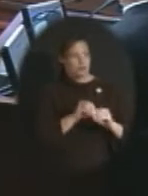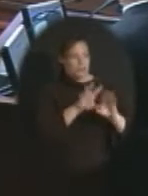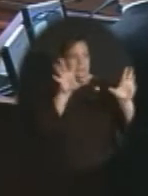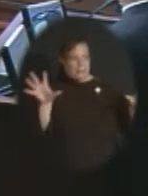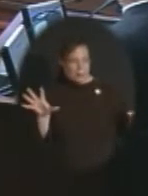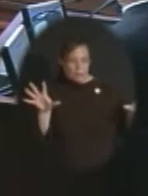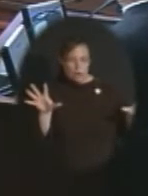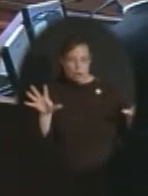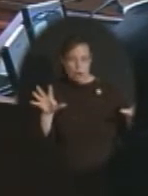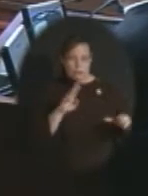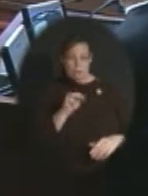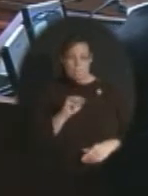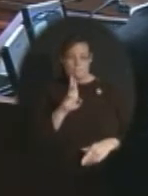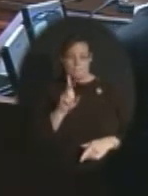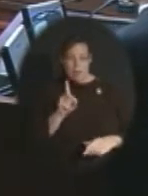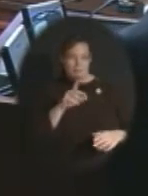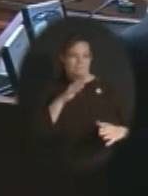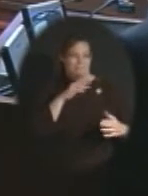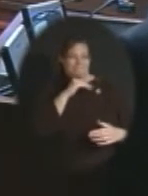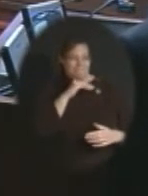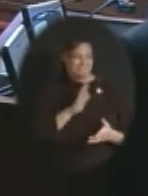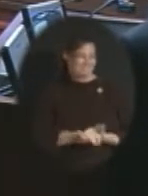mud.